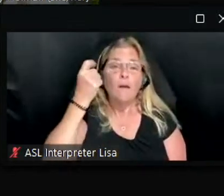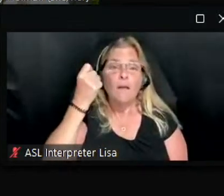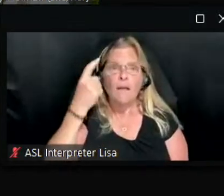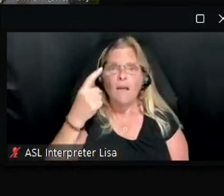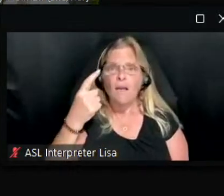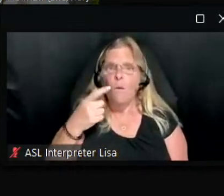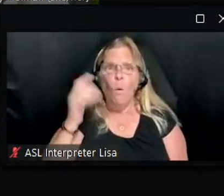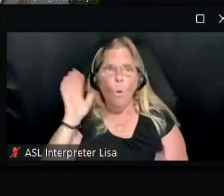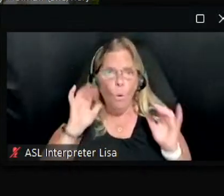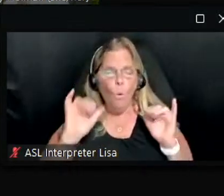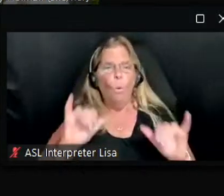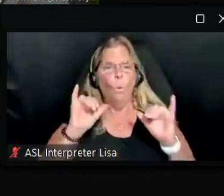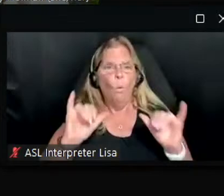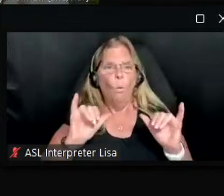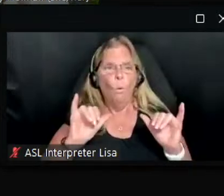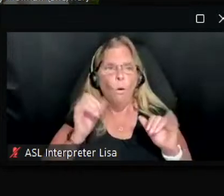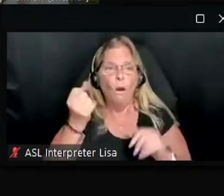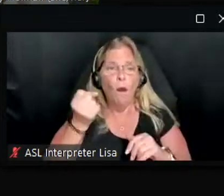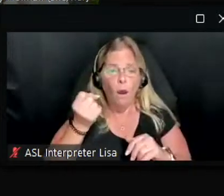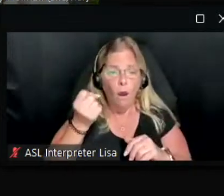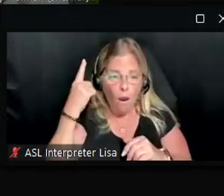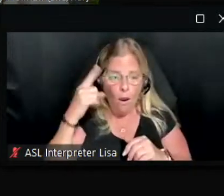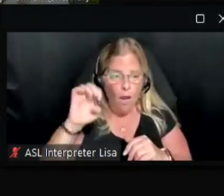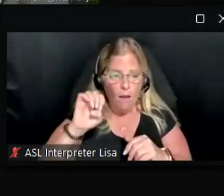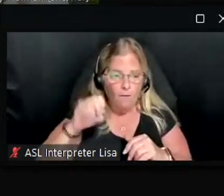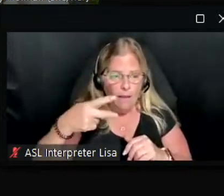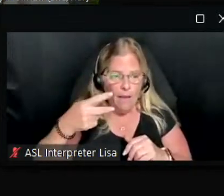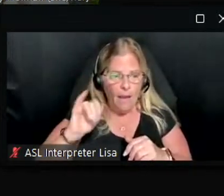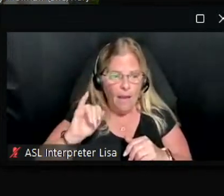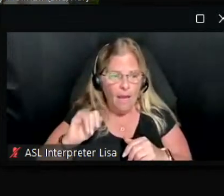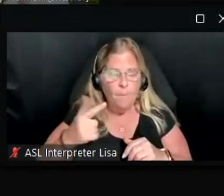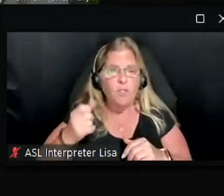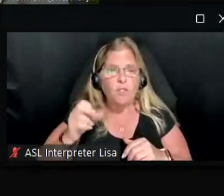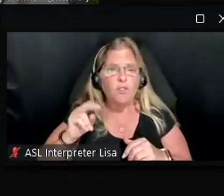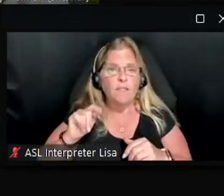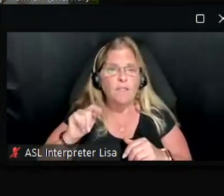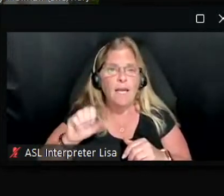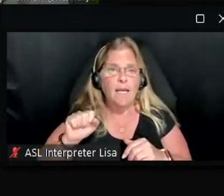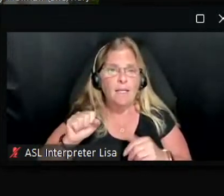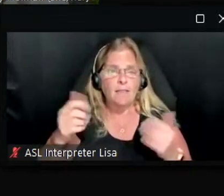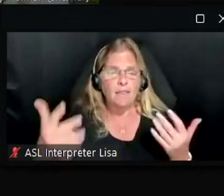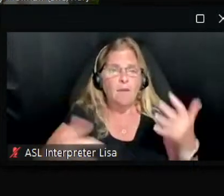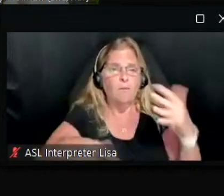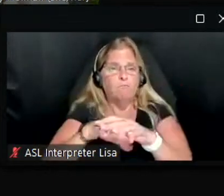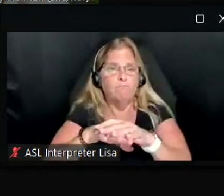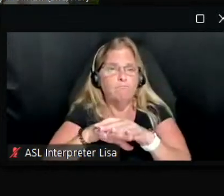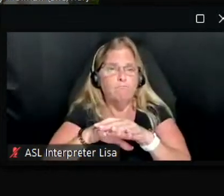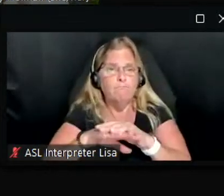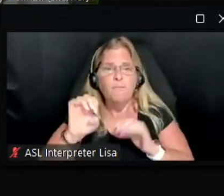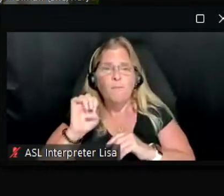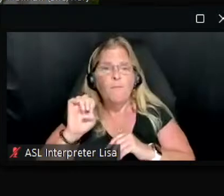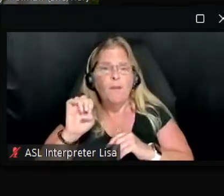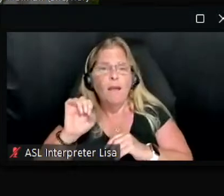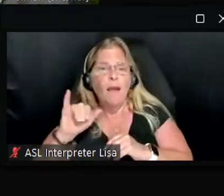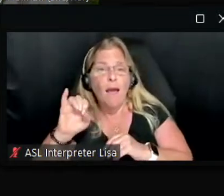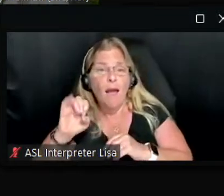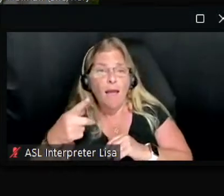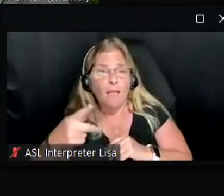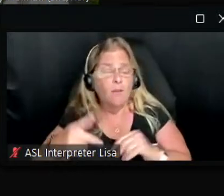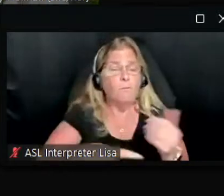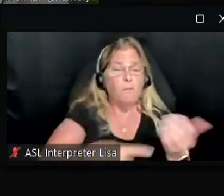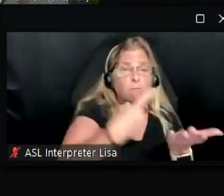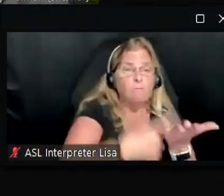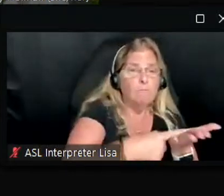of the understanding of epigenetics in developing IEPs and having conversations with